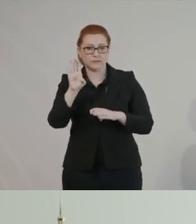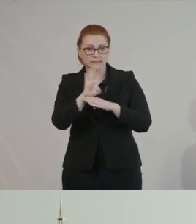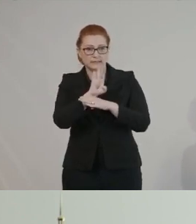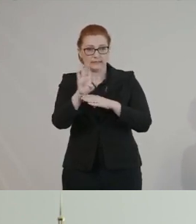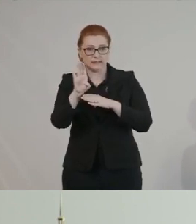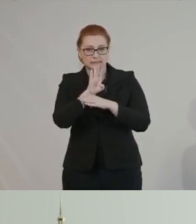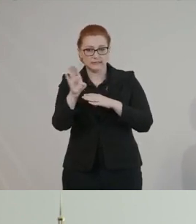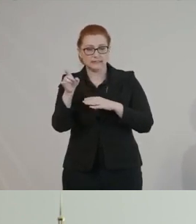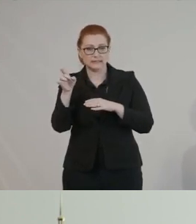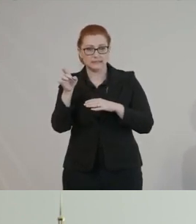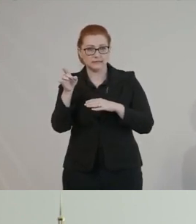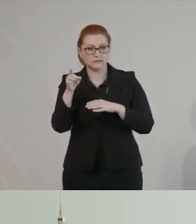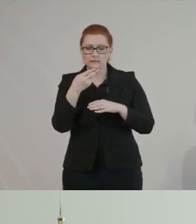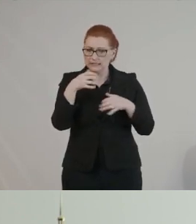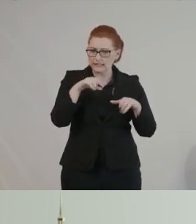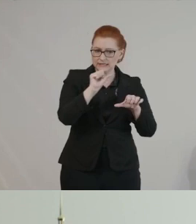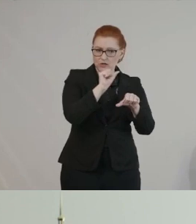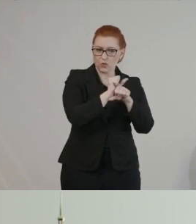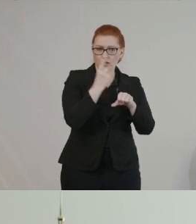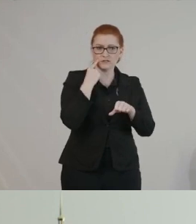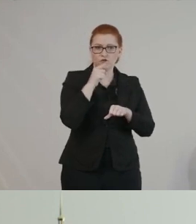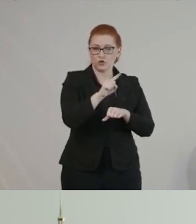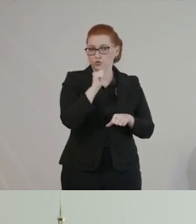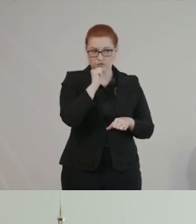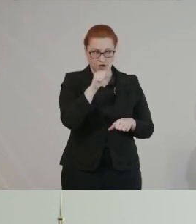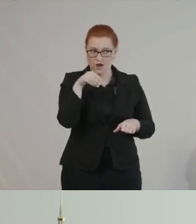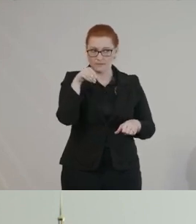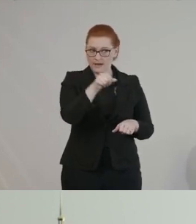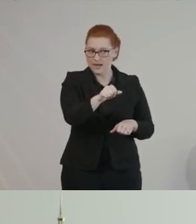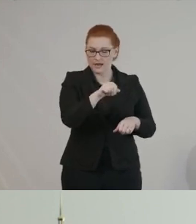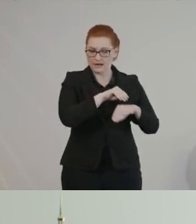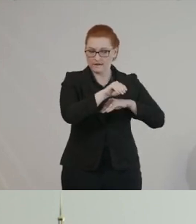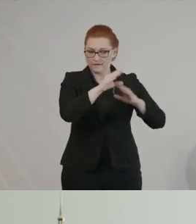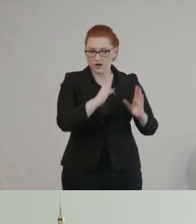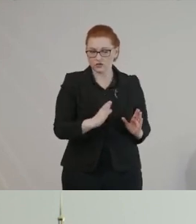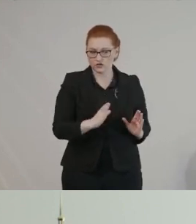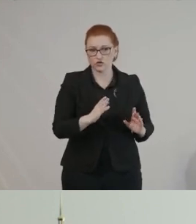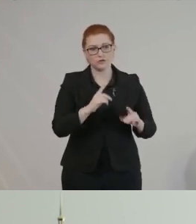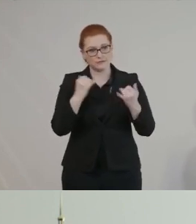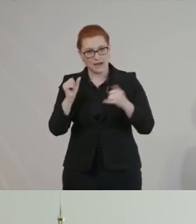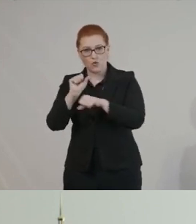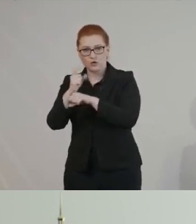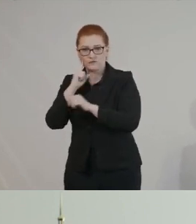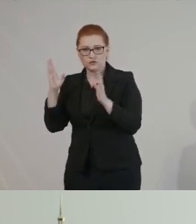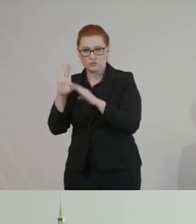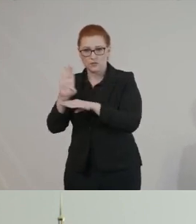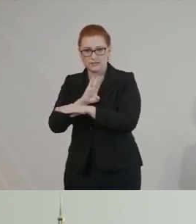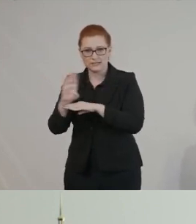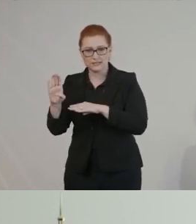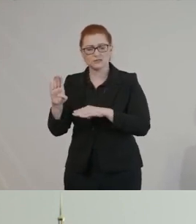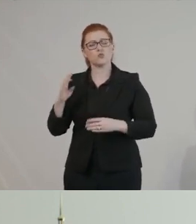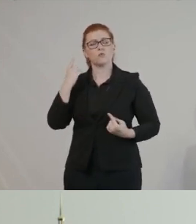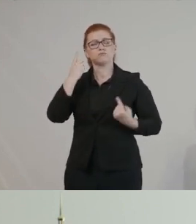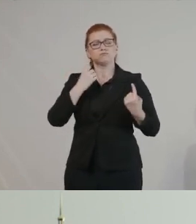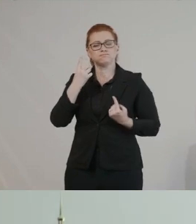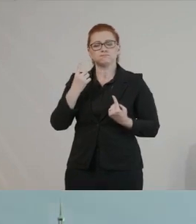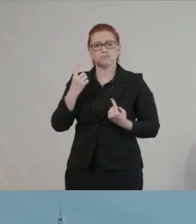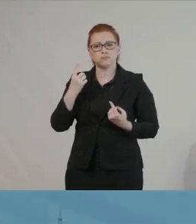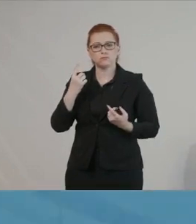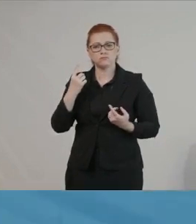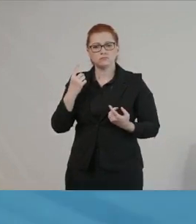still works for you as an unpaid lobbyist. What would stop businesses from wanting to hire Kirk now, knowing they have such